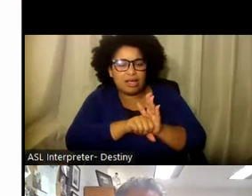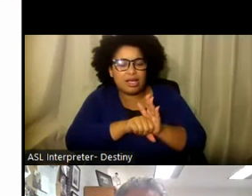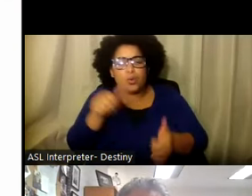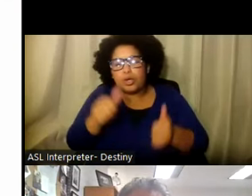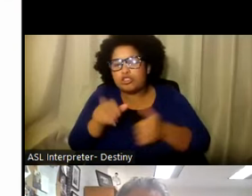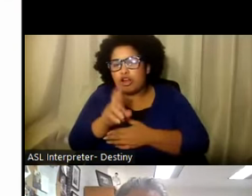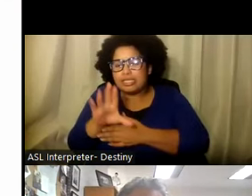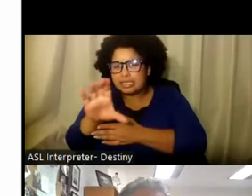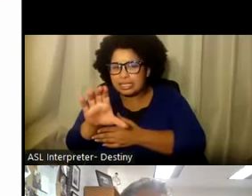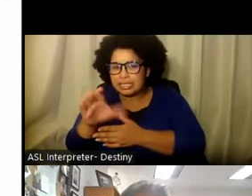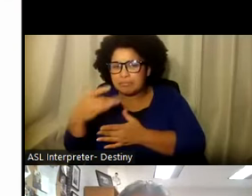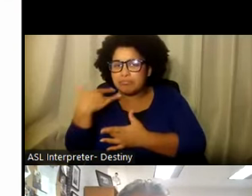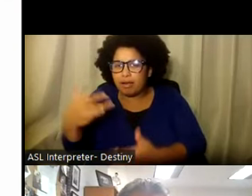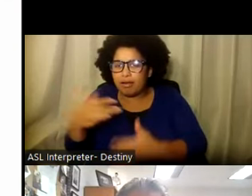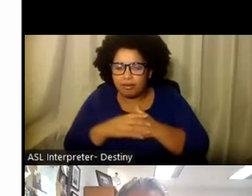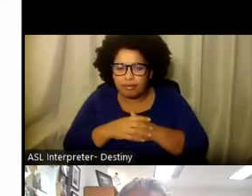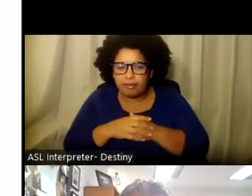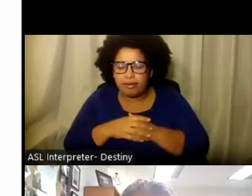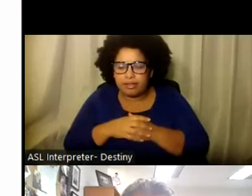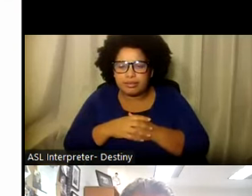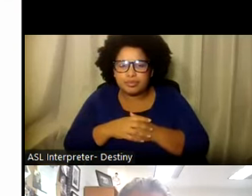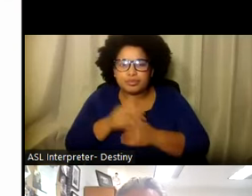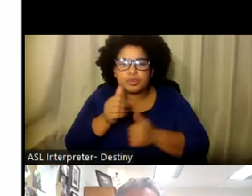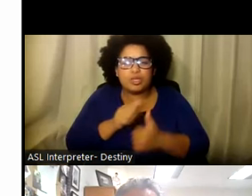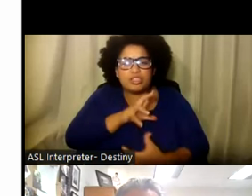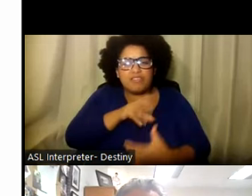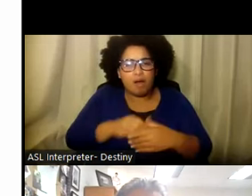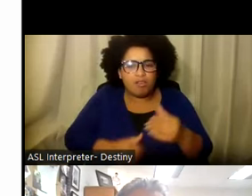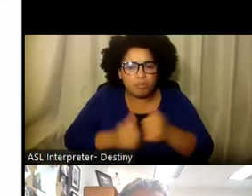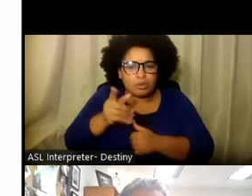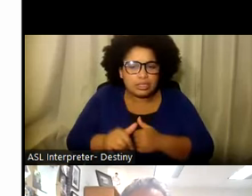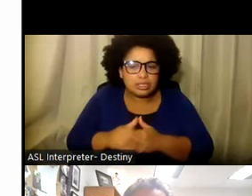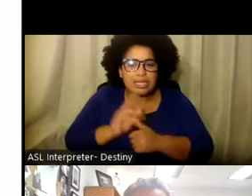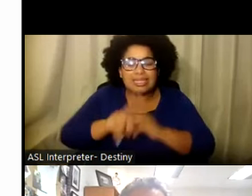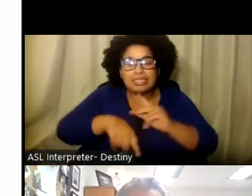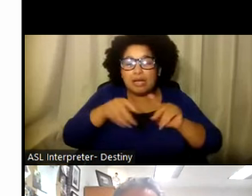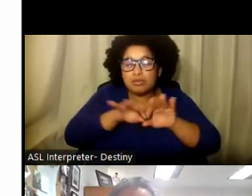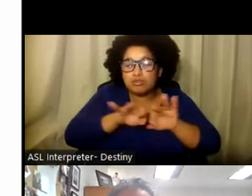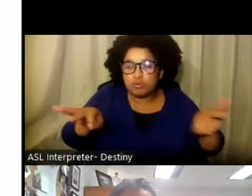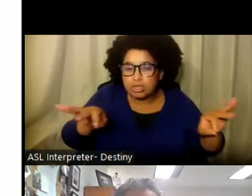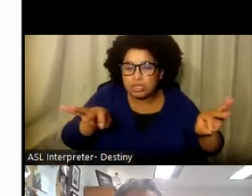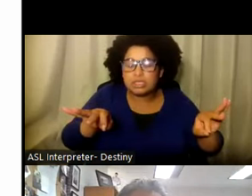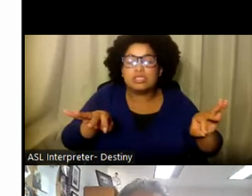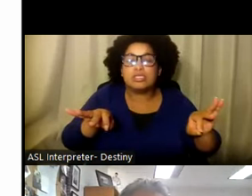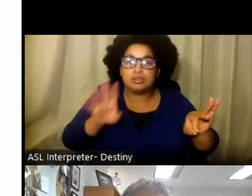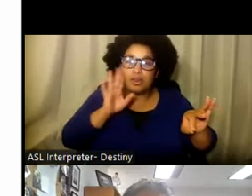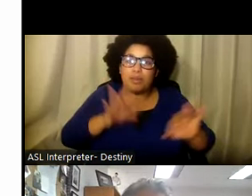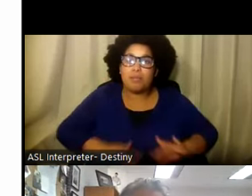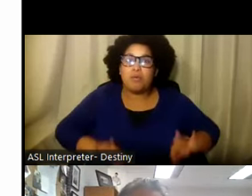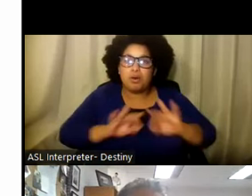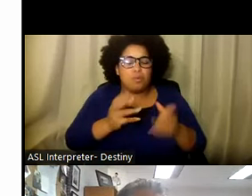from, which regional centers are participating, the types of degrees are going to be important. We want to